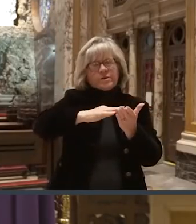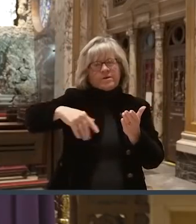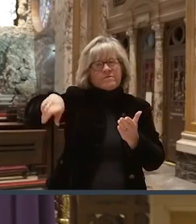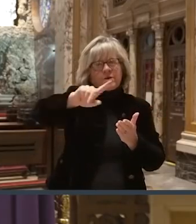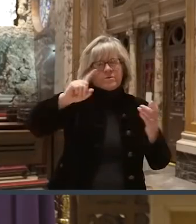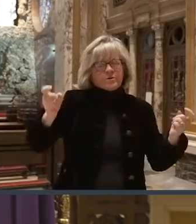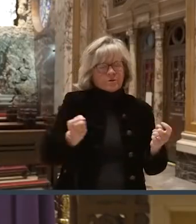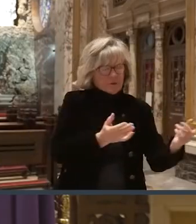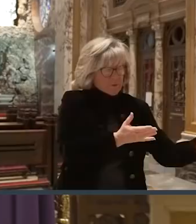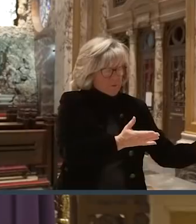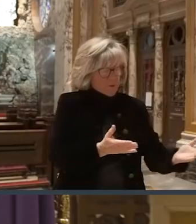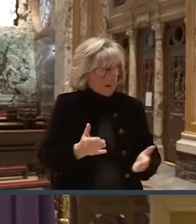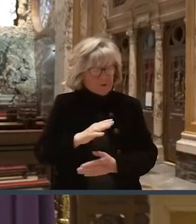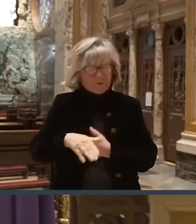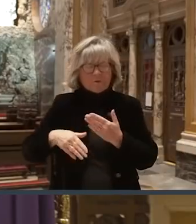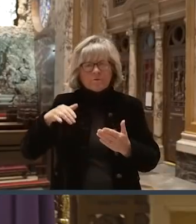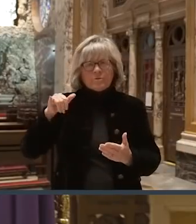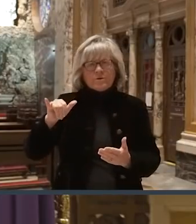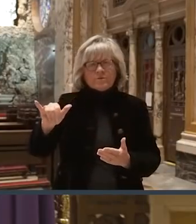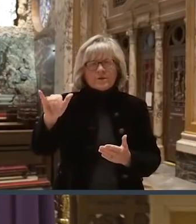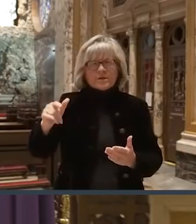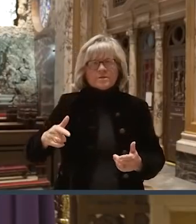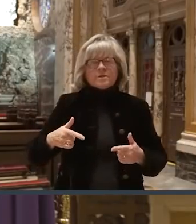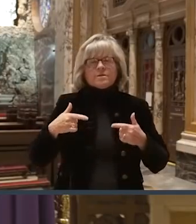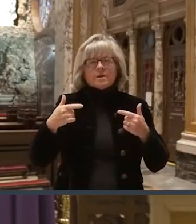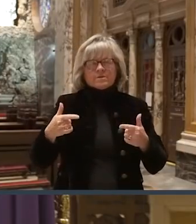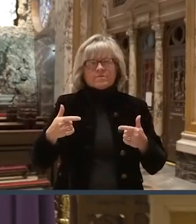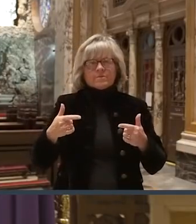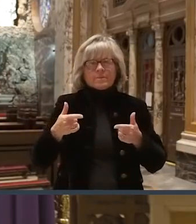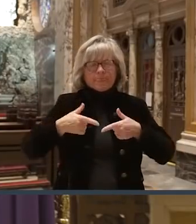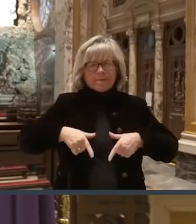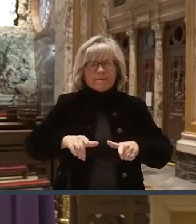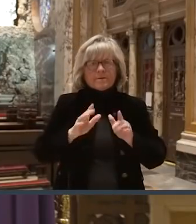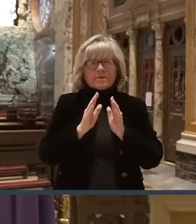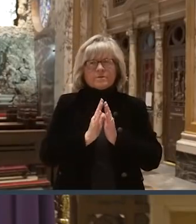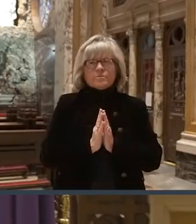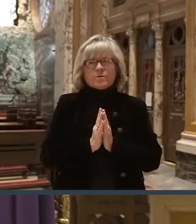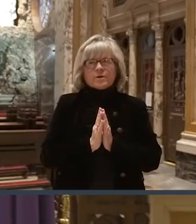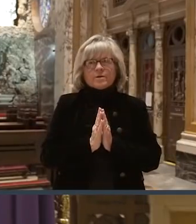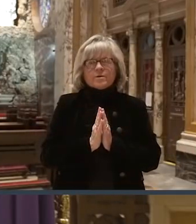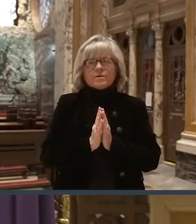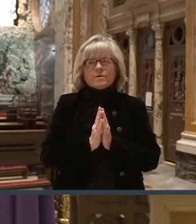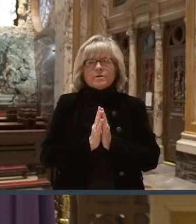bring us all to everlasting life. Amen. Let us pray.